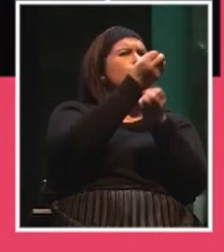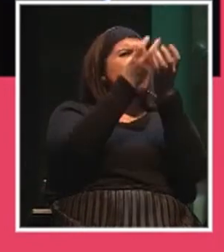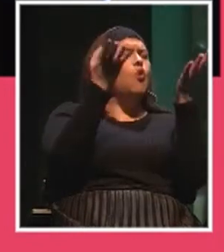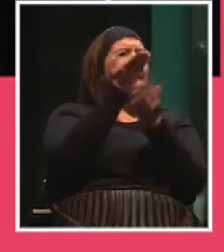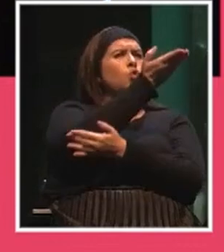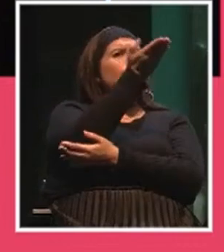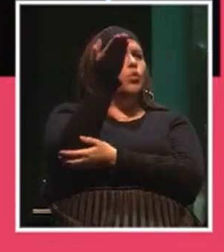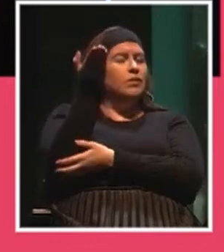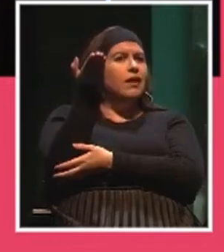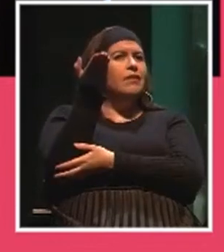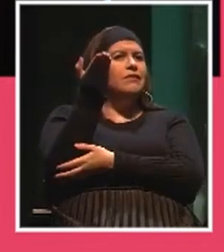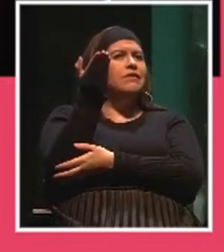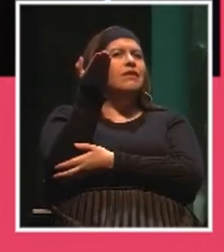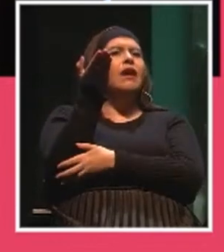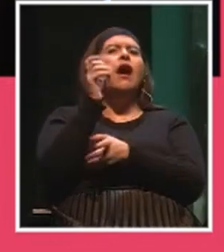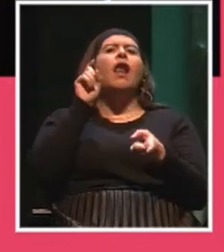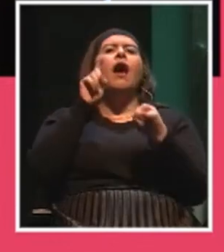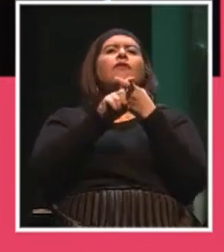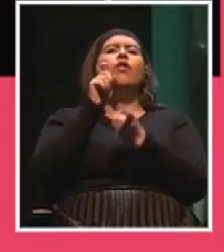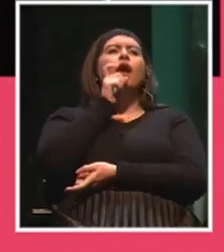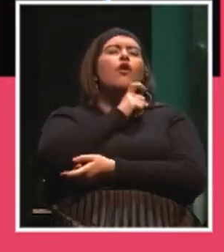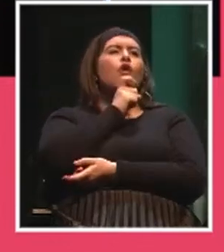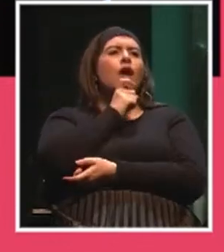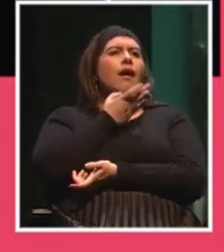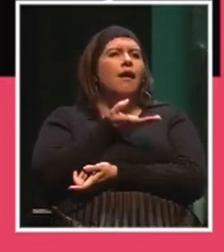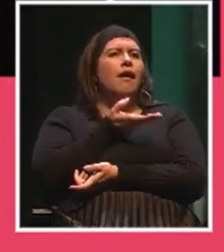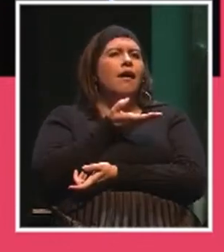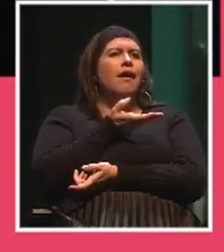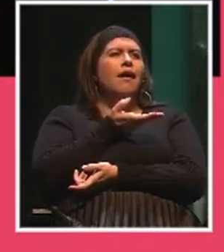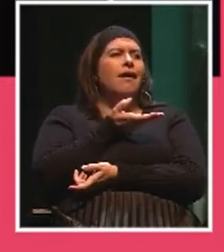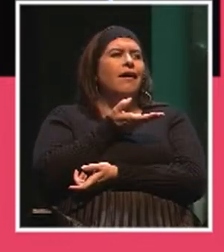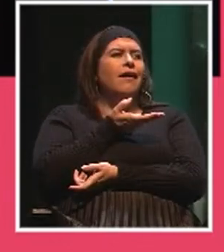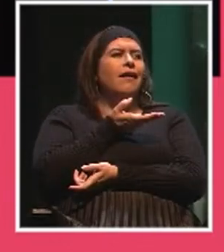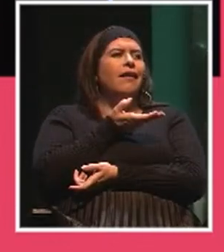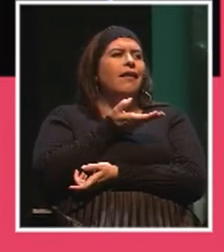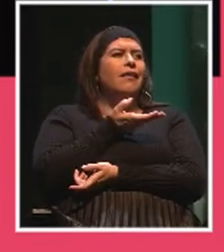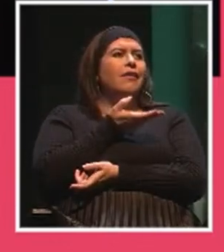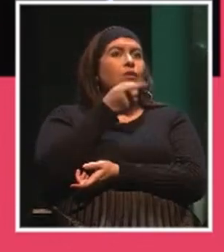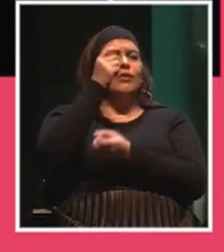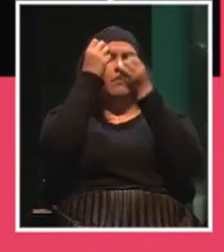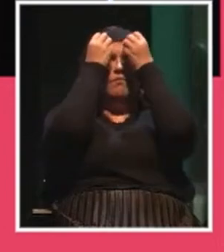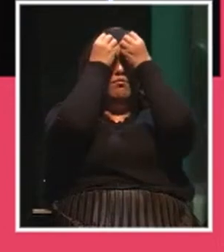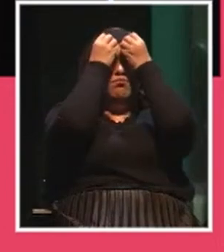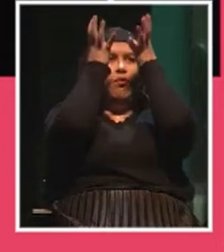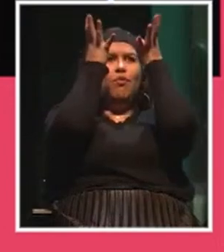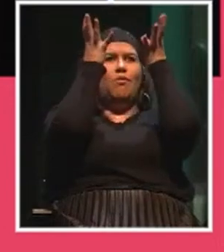Wedding, right? That blew people's minds when that happened, and people who didn't know that was coming. So it